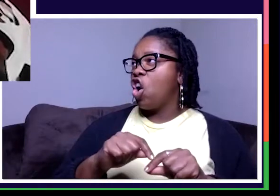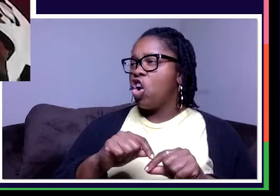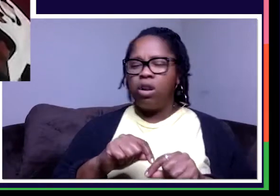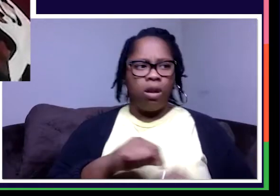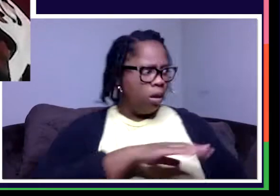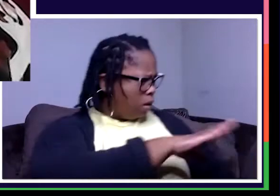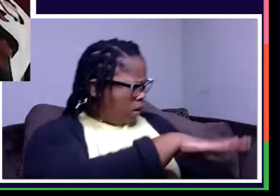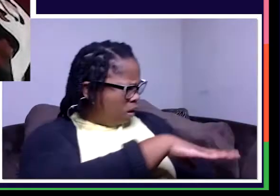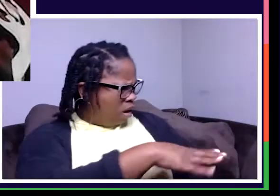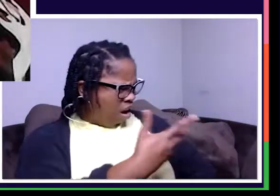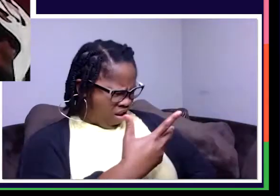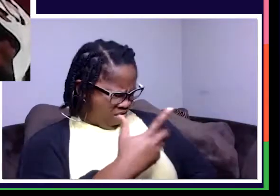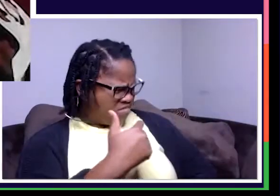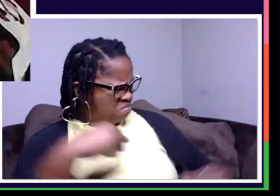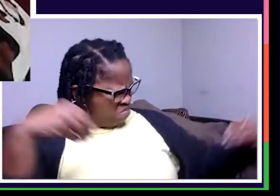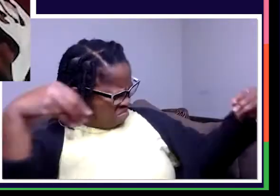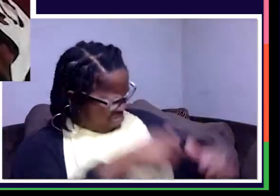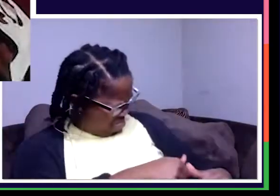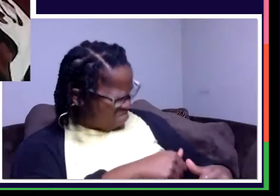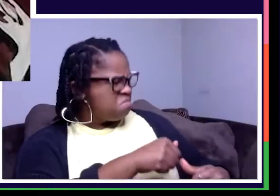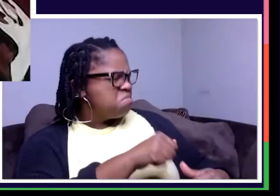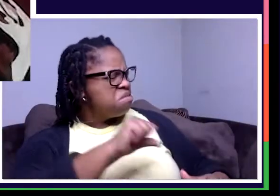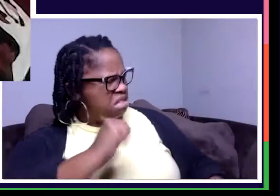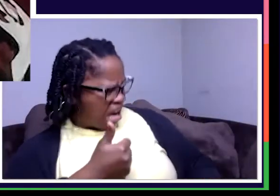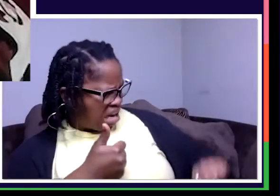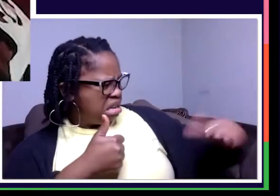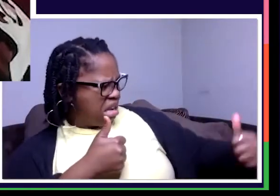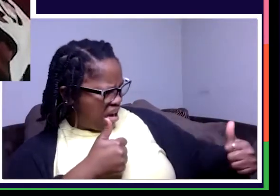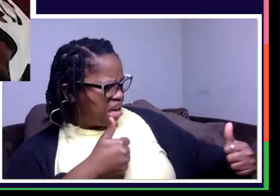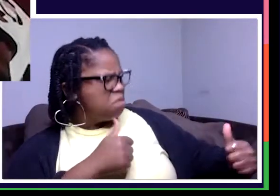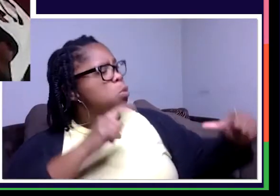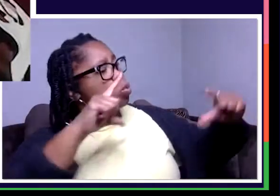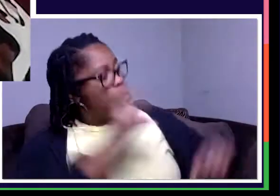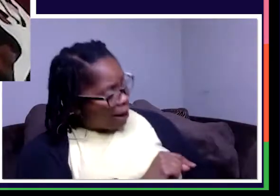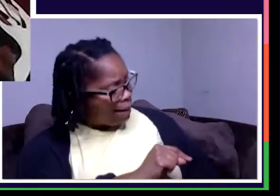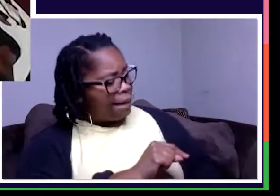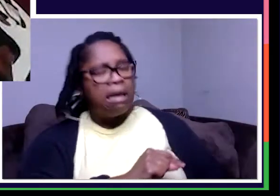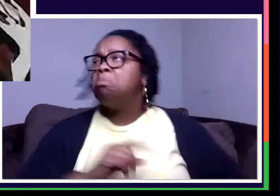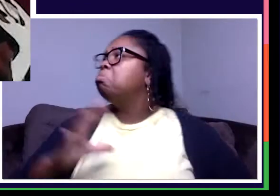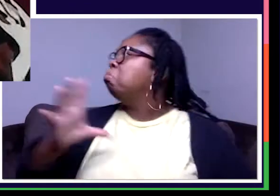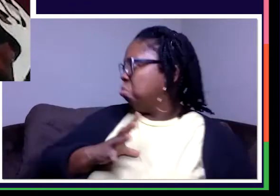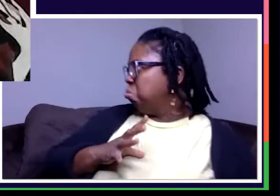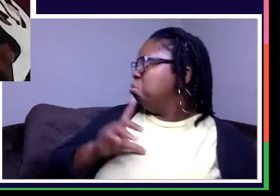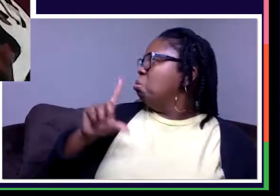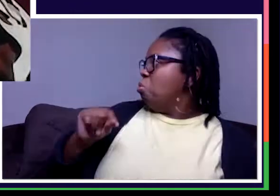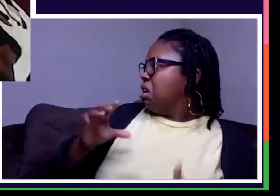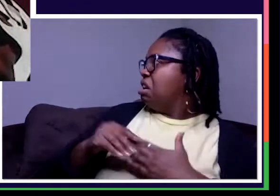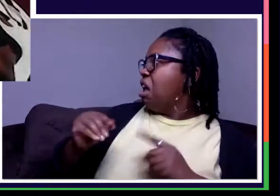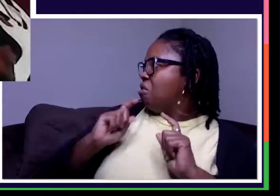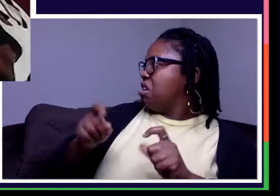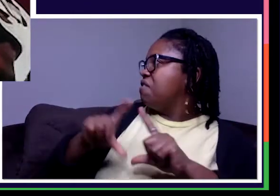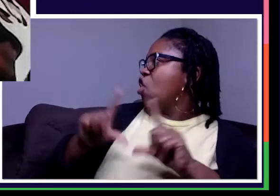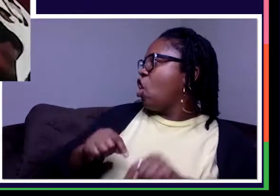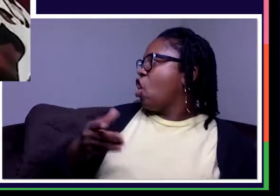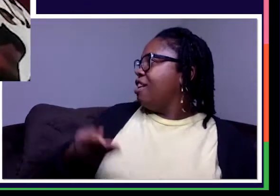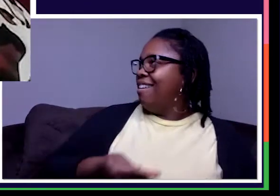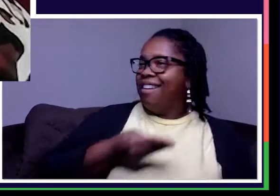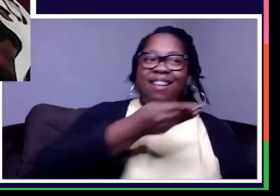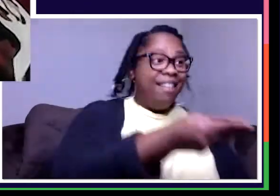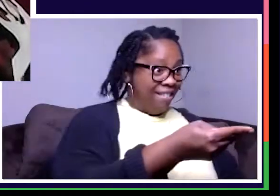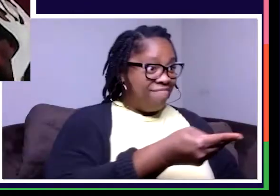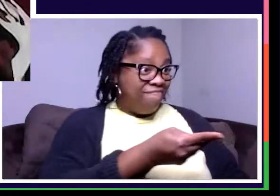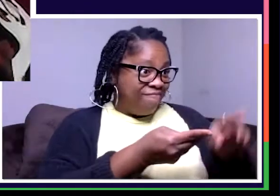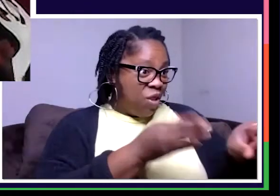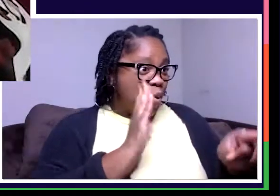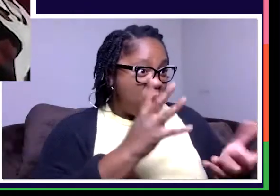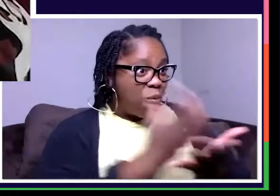card. My principal matched it, and now it became a $20 gift card. Upon